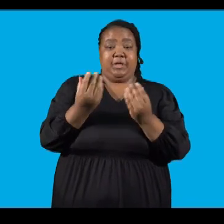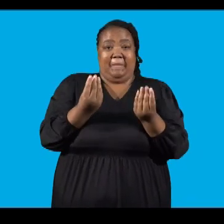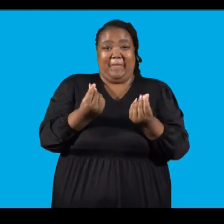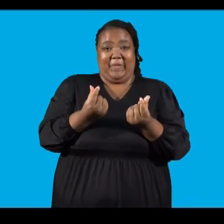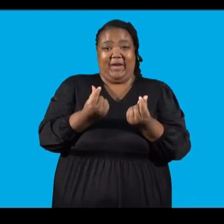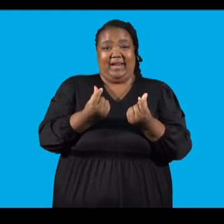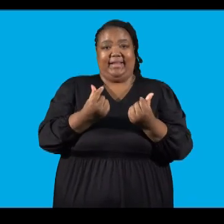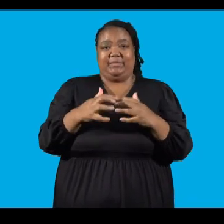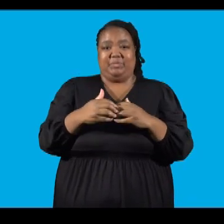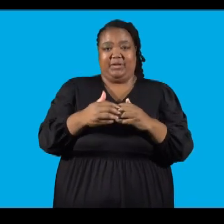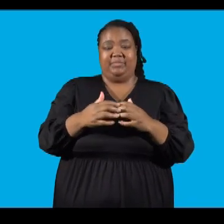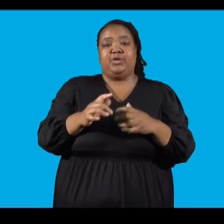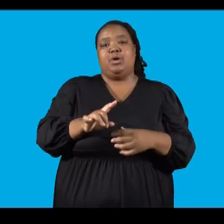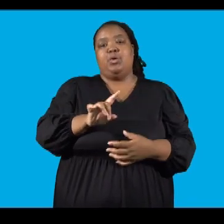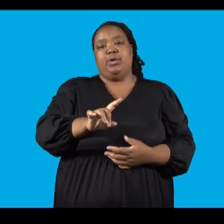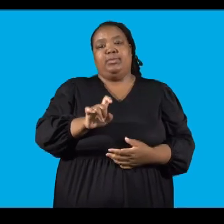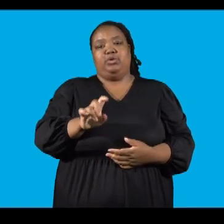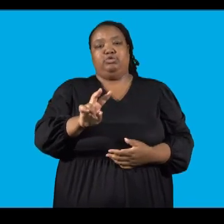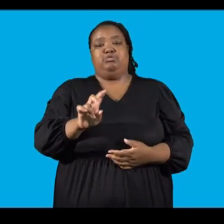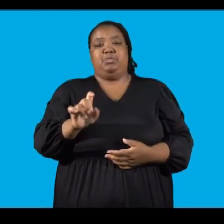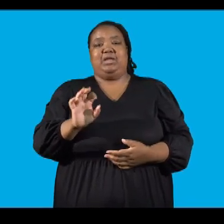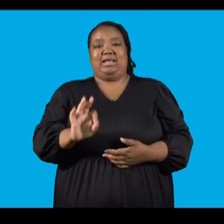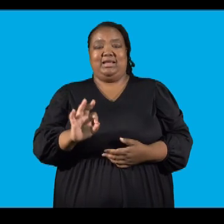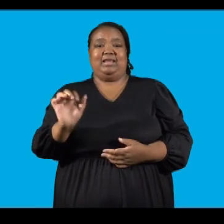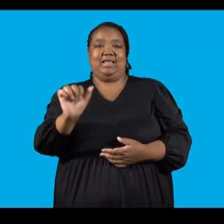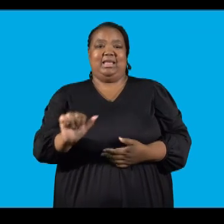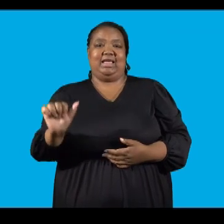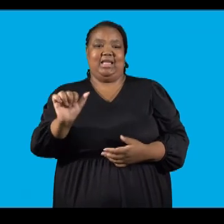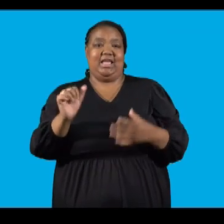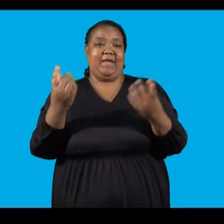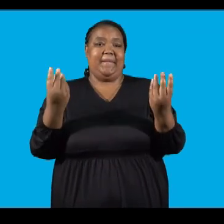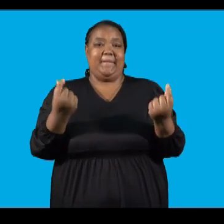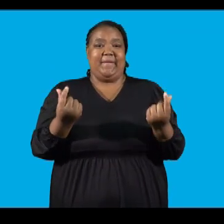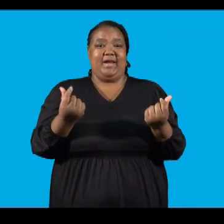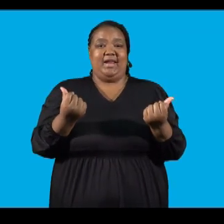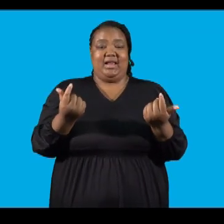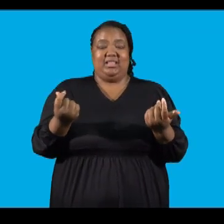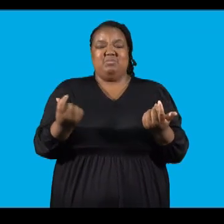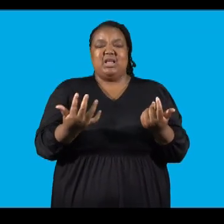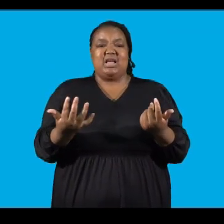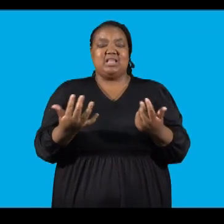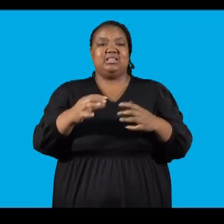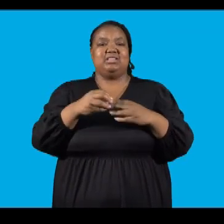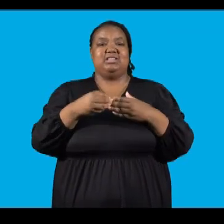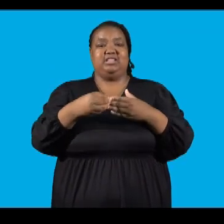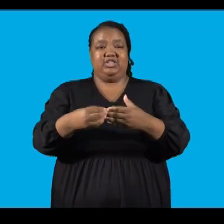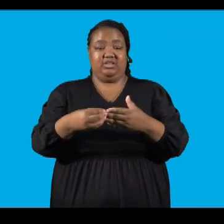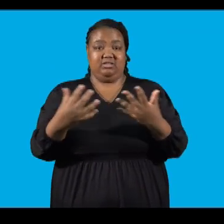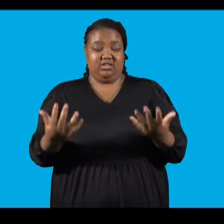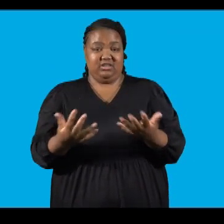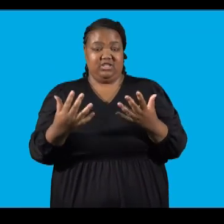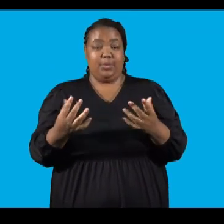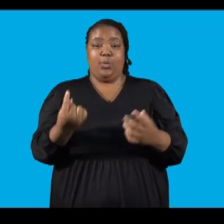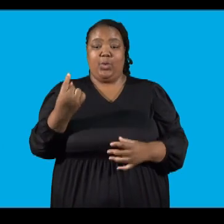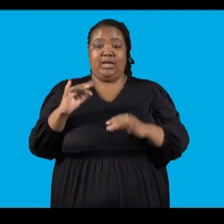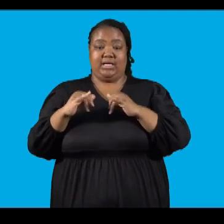prices. 1.2.3, it's A, that is price leadership. It's a situation where